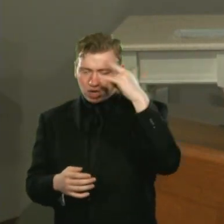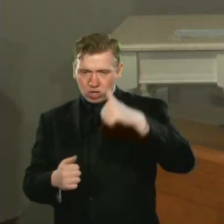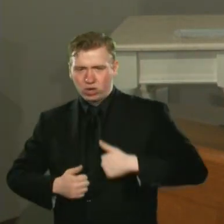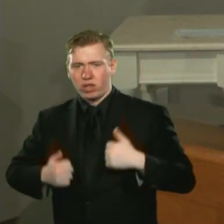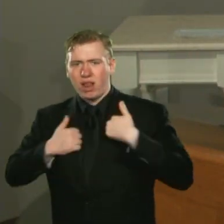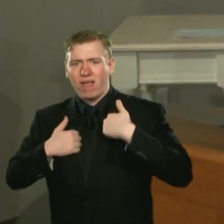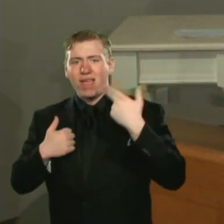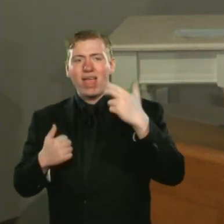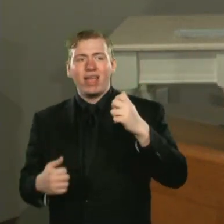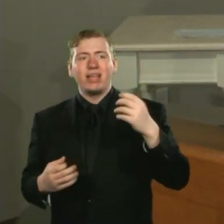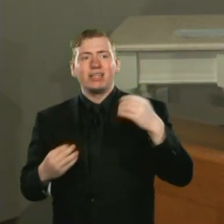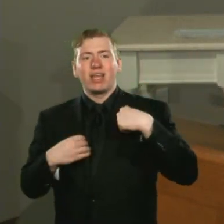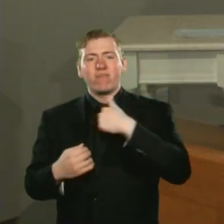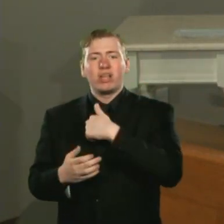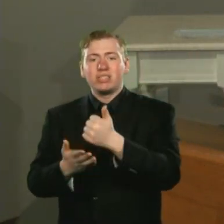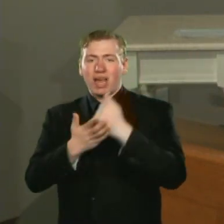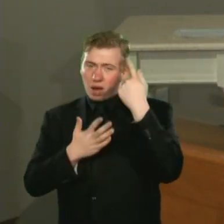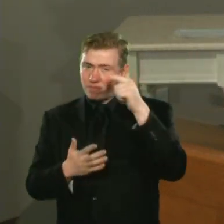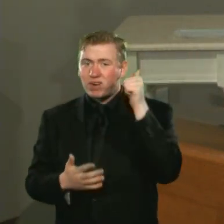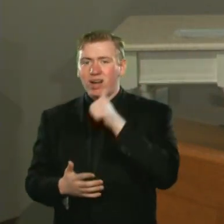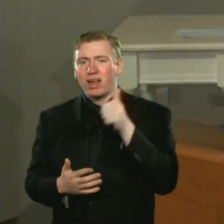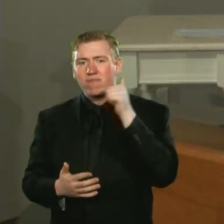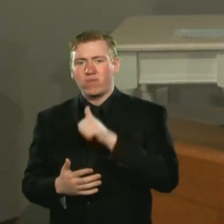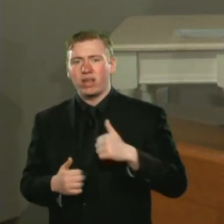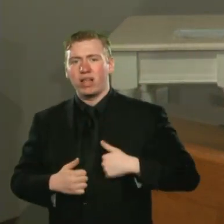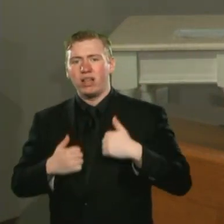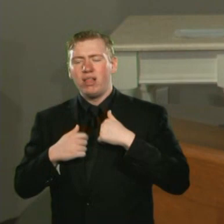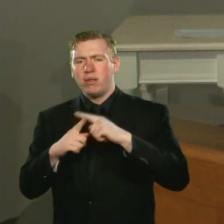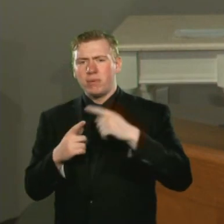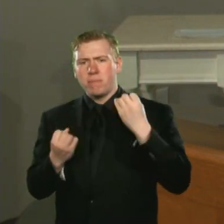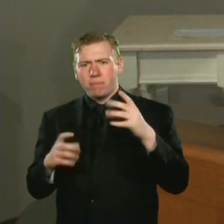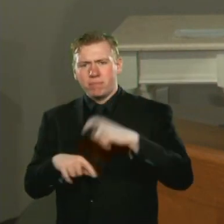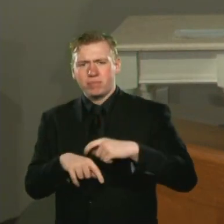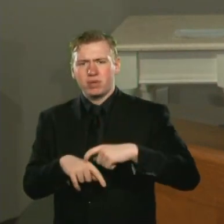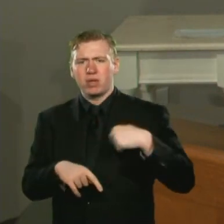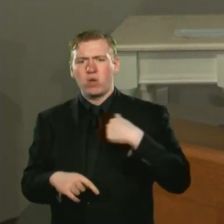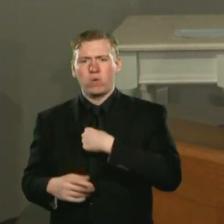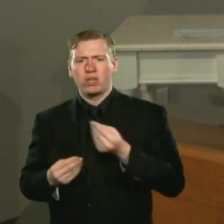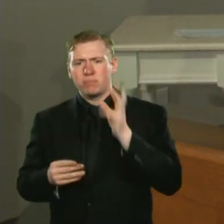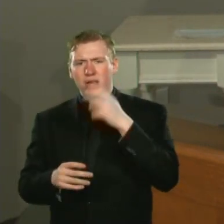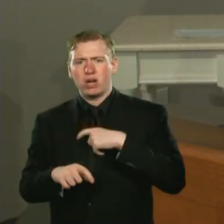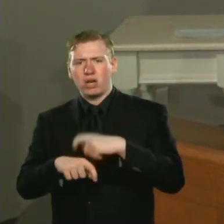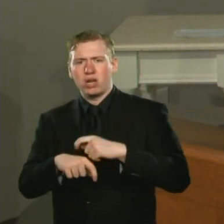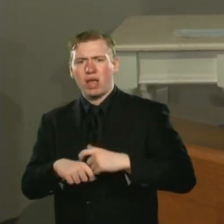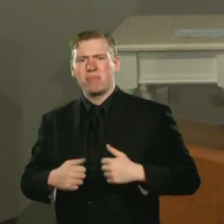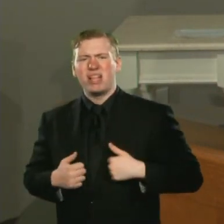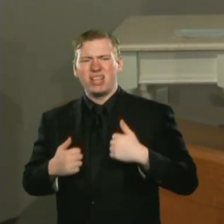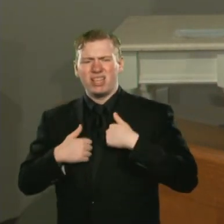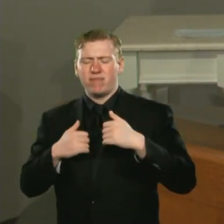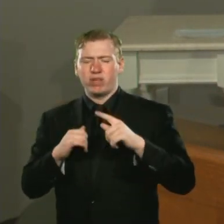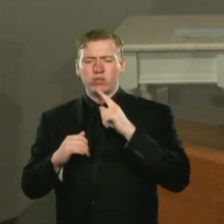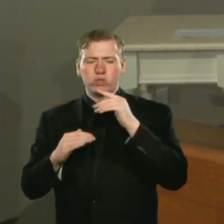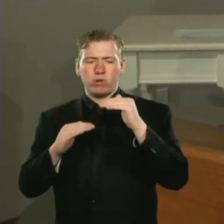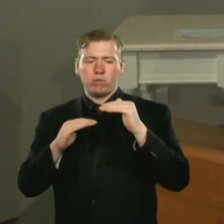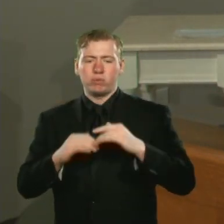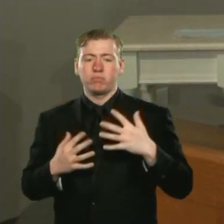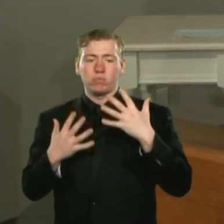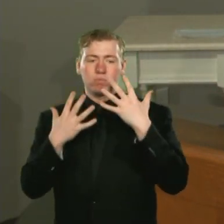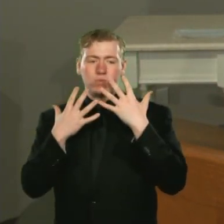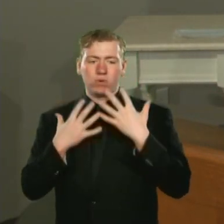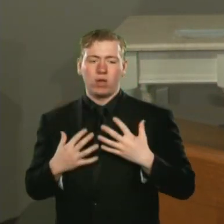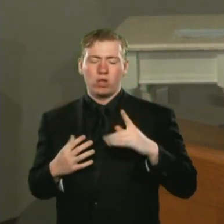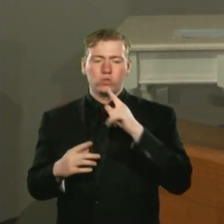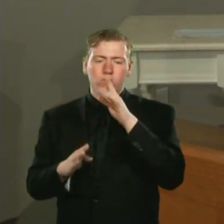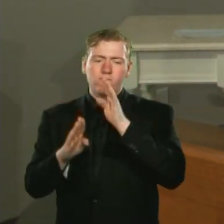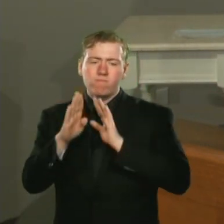us help for everyday life. And yet many times we spend our times living so low and so frustrated and